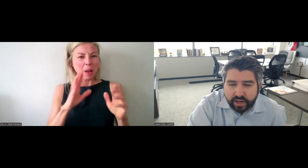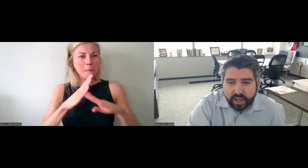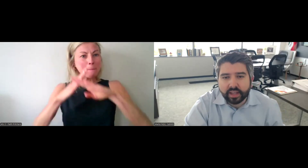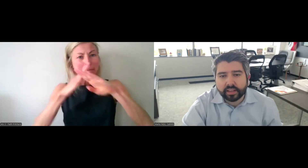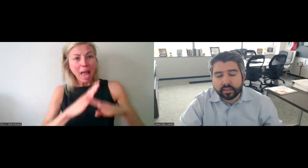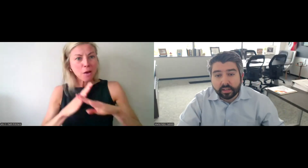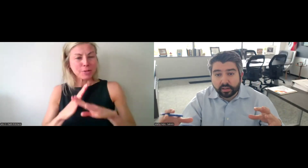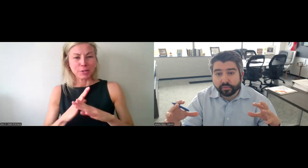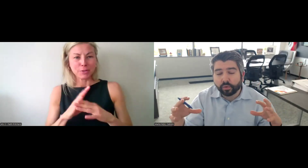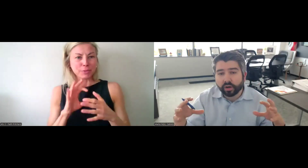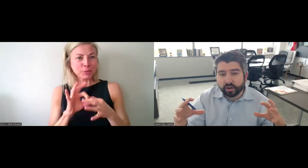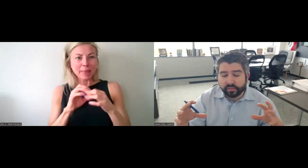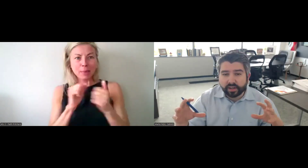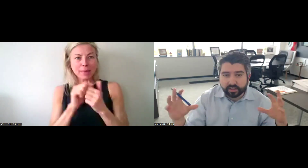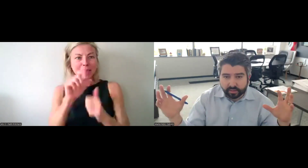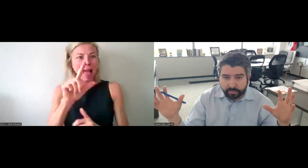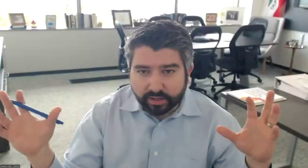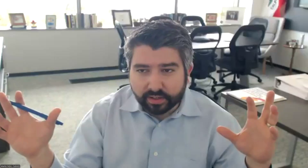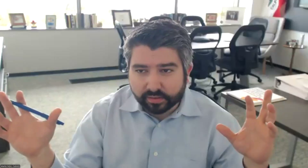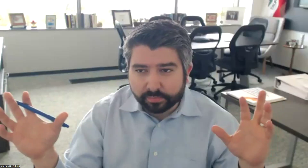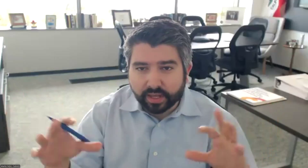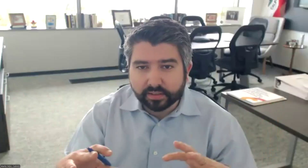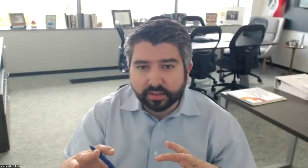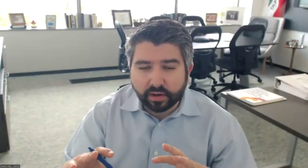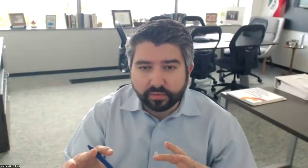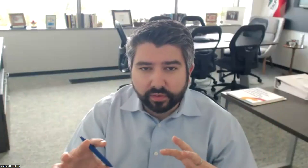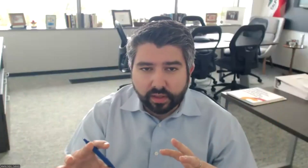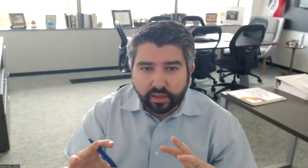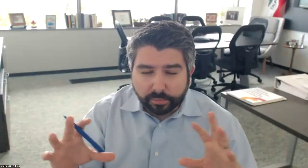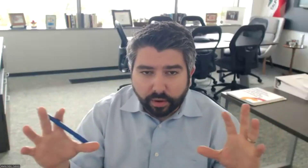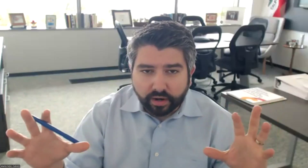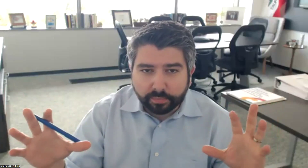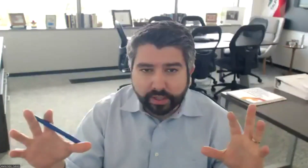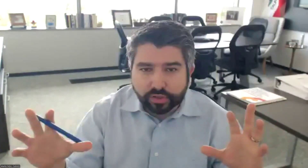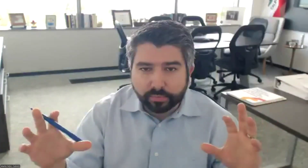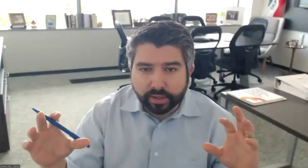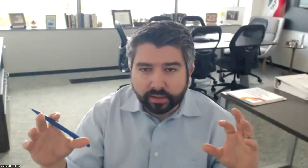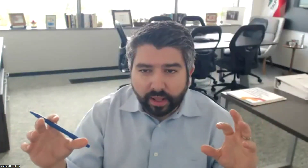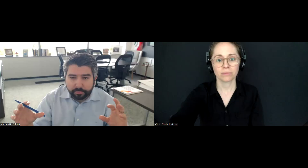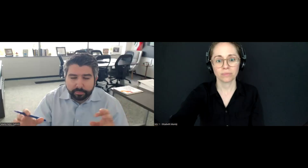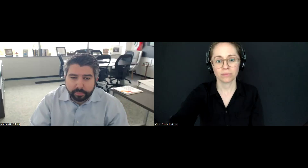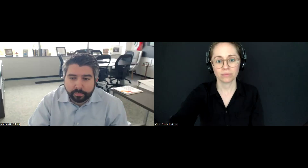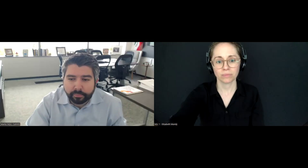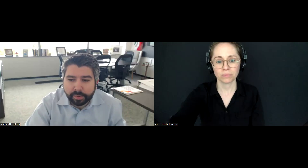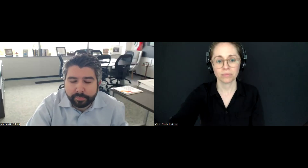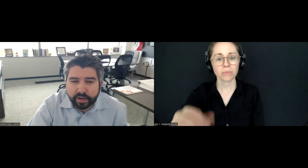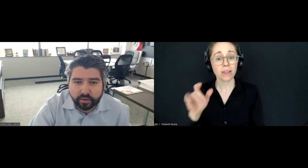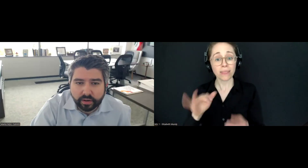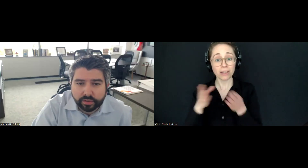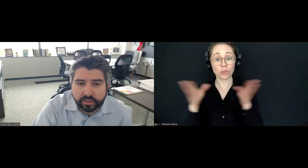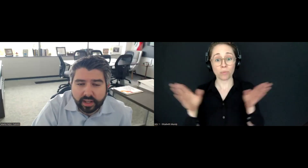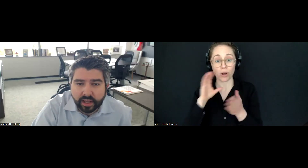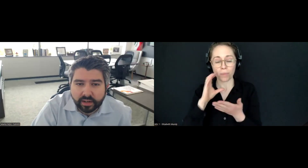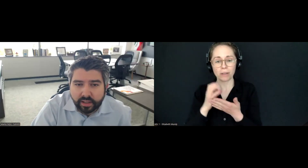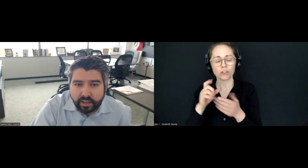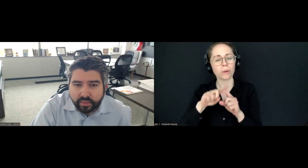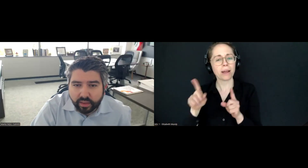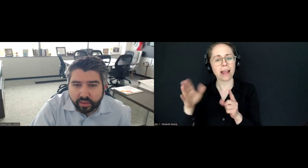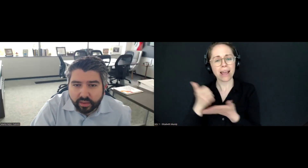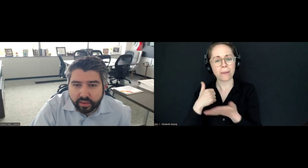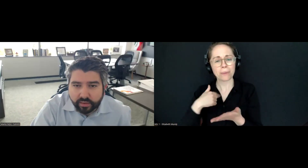of that? I get the need for a financing mechanism. That is kind of the broader picture, but help me maybe better